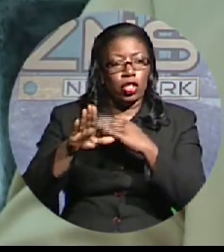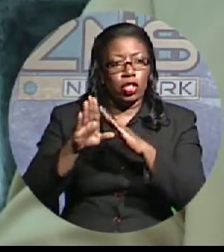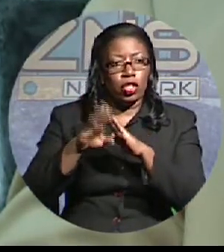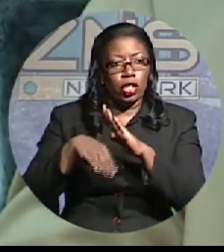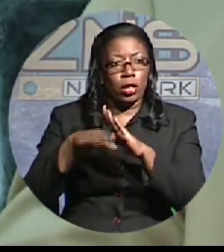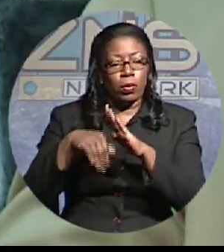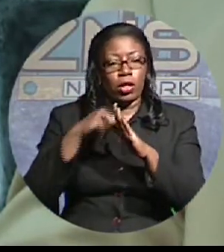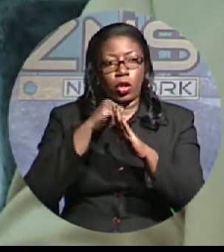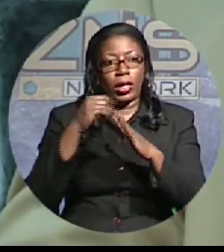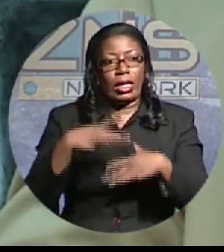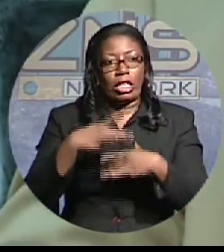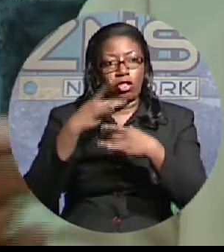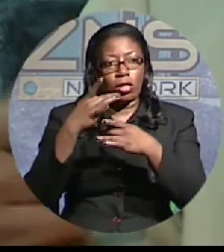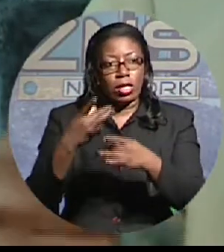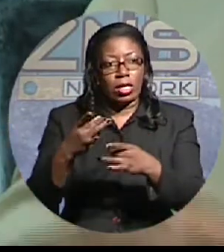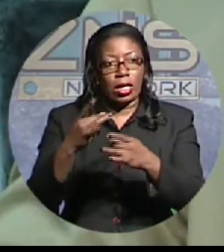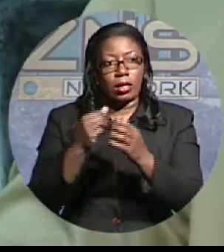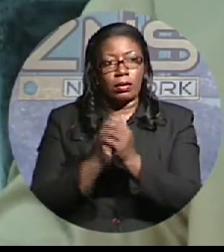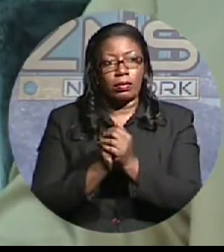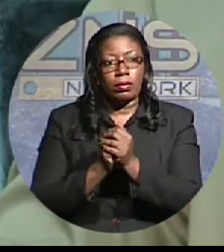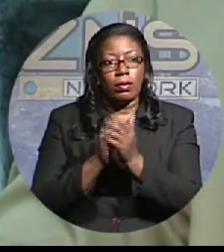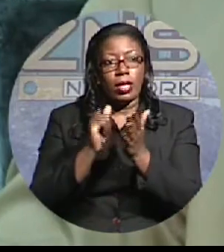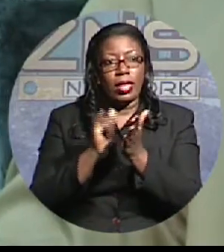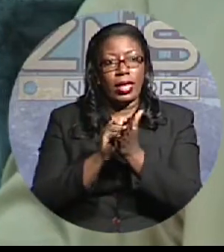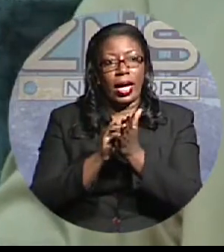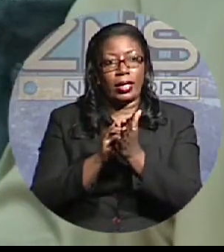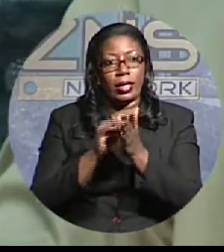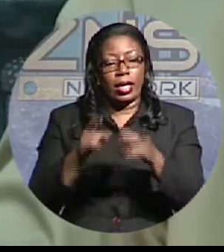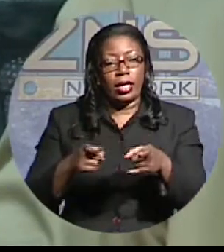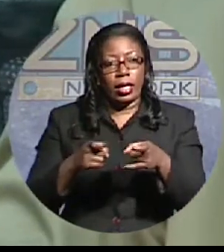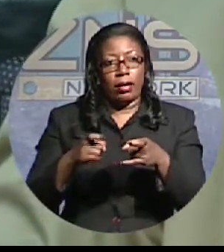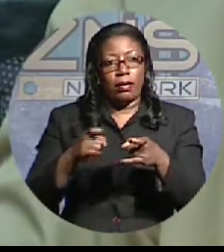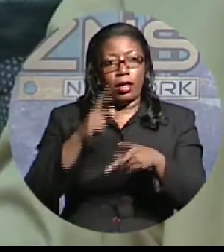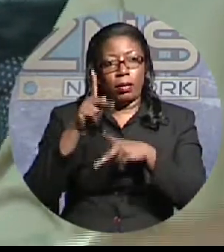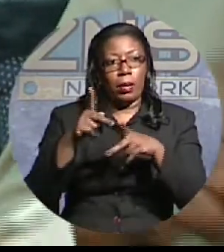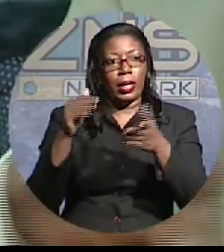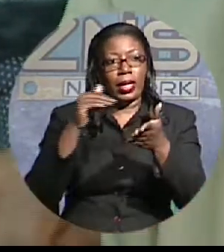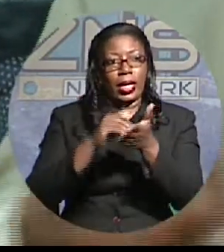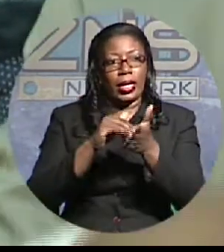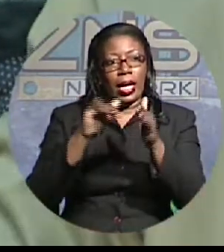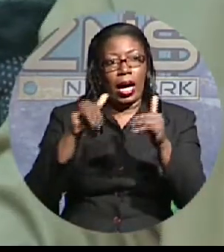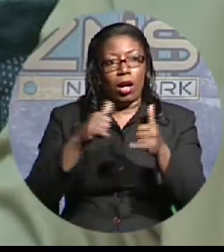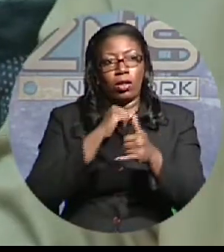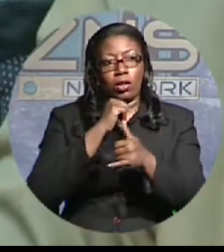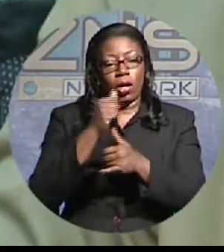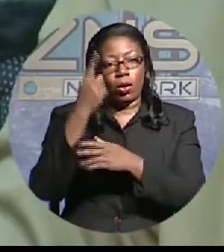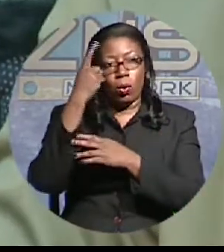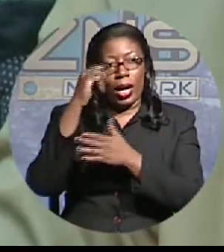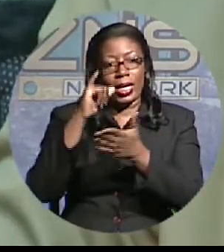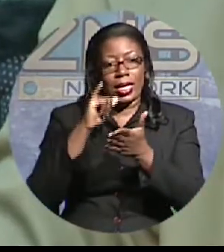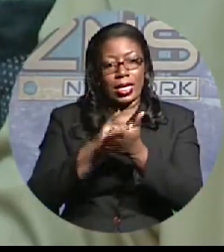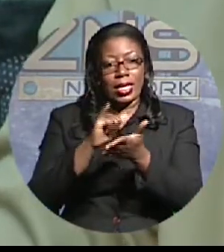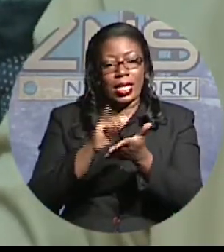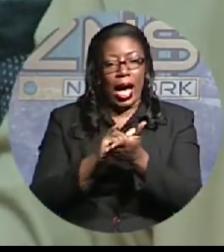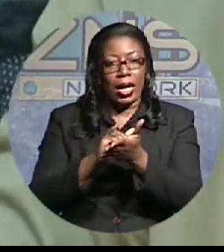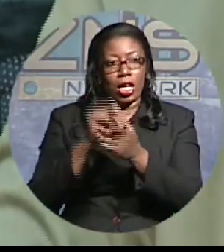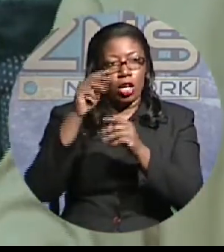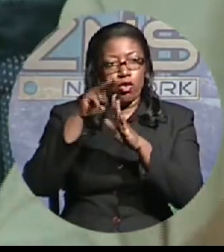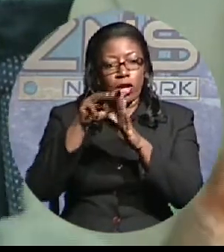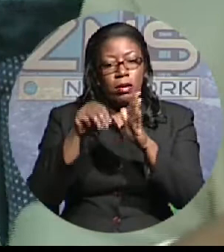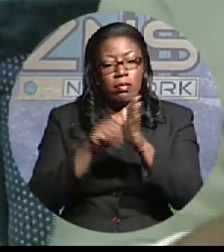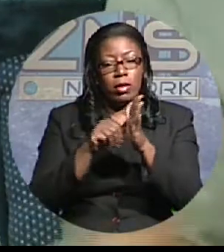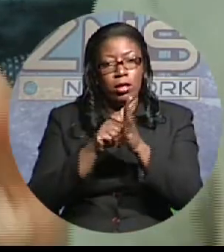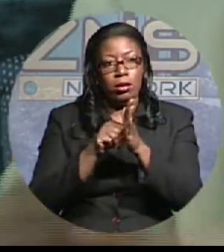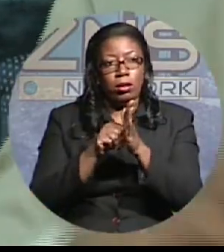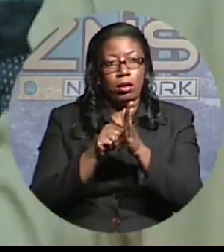We're not interested. You see, that gives us, the public, again, a clue just how unwise that transaction was. The fact that